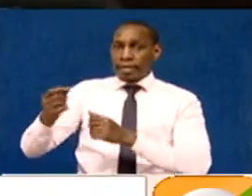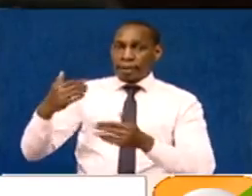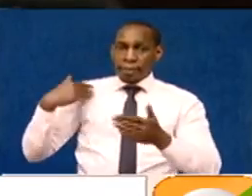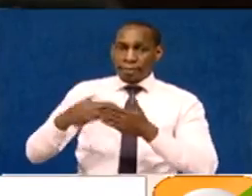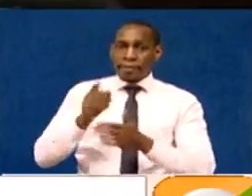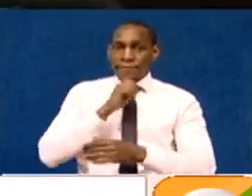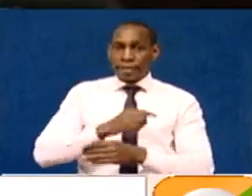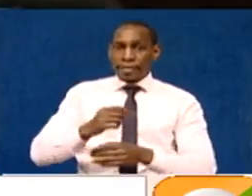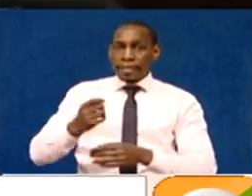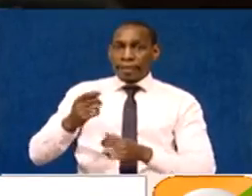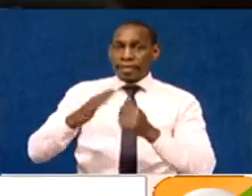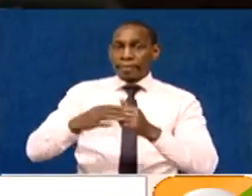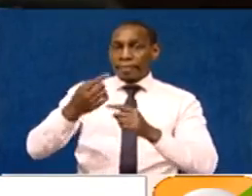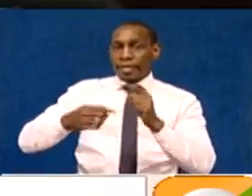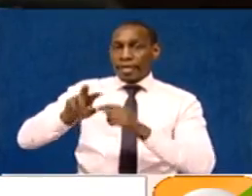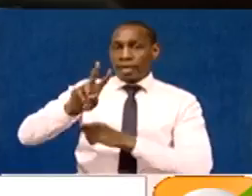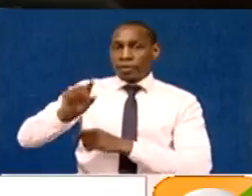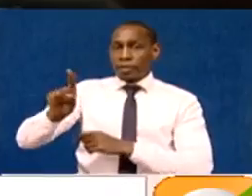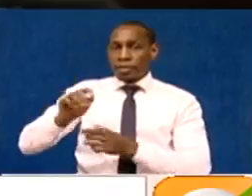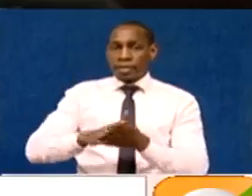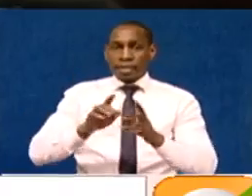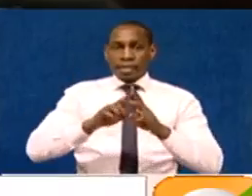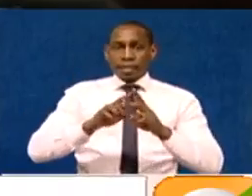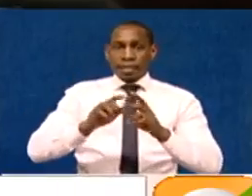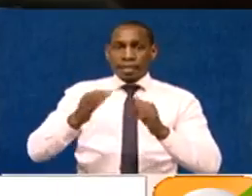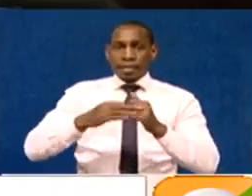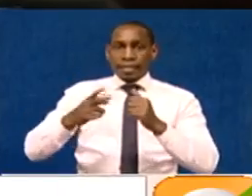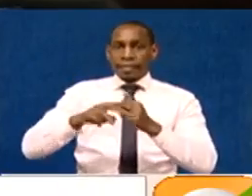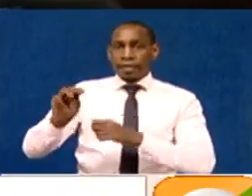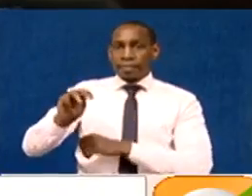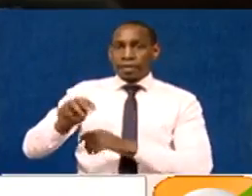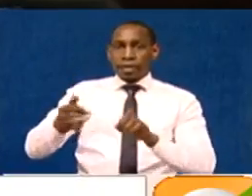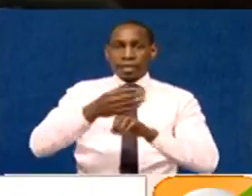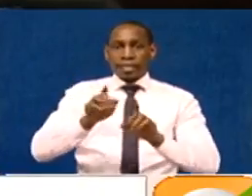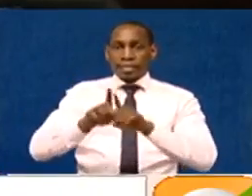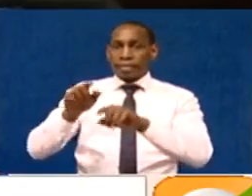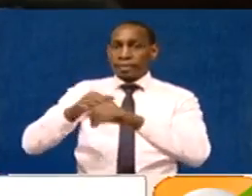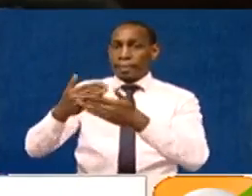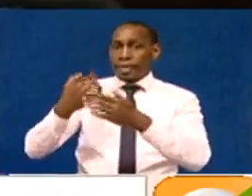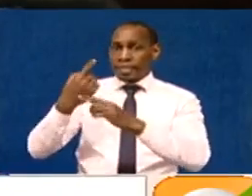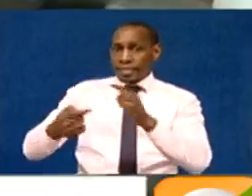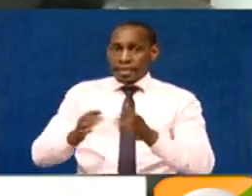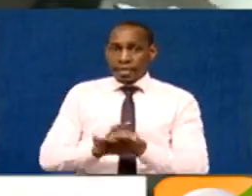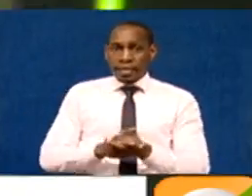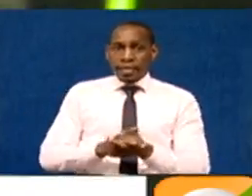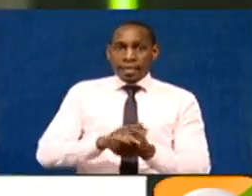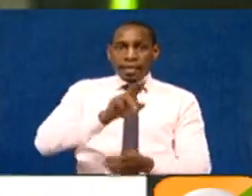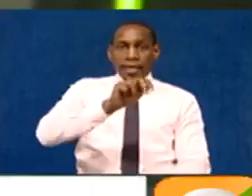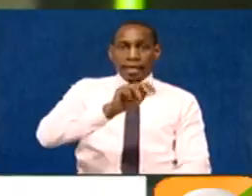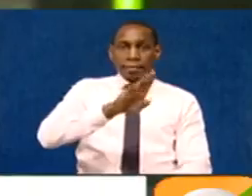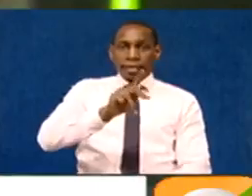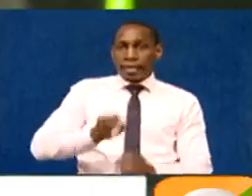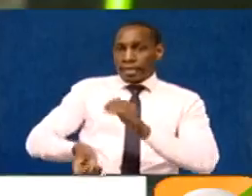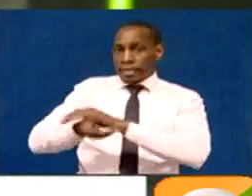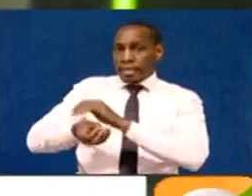ending September 2021, and that's from 87 million shillings made in a similar period last year. NBK attributed